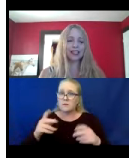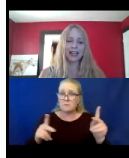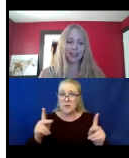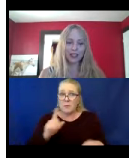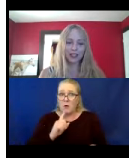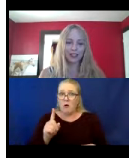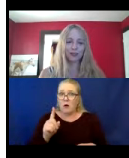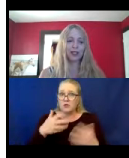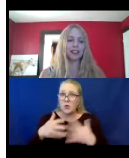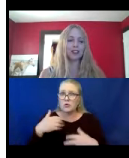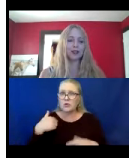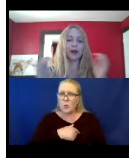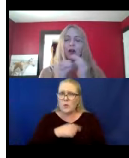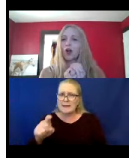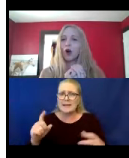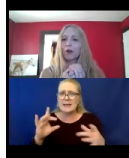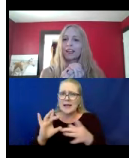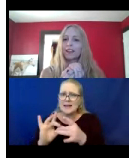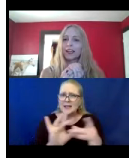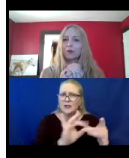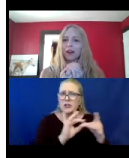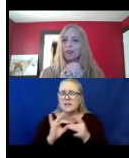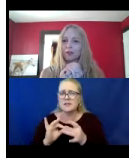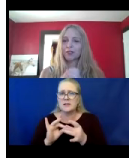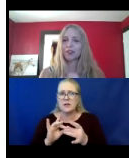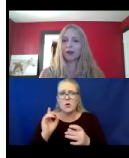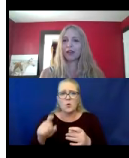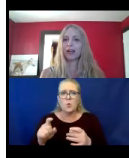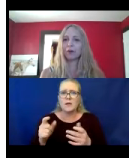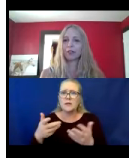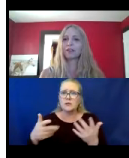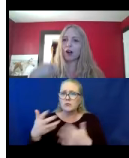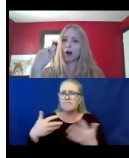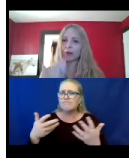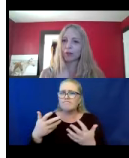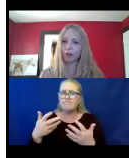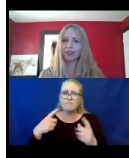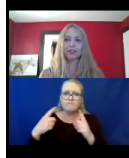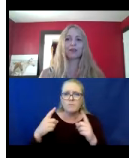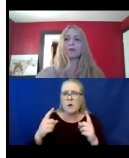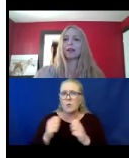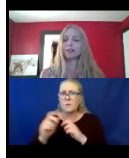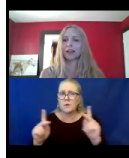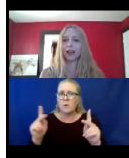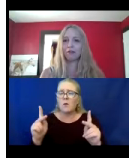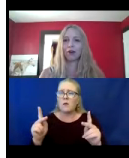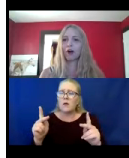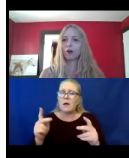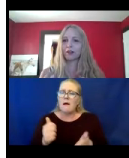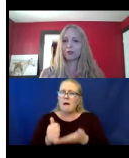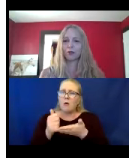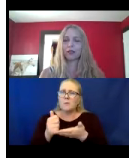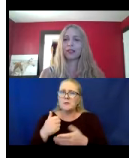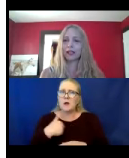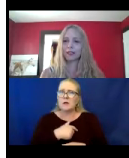We need connections. We need to co-regulate with others. That helps us calm our nervous system and have our